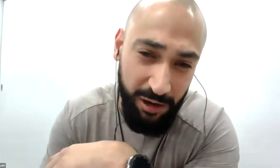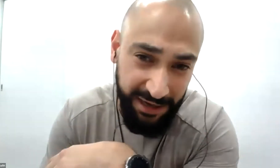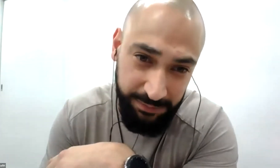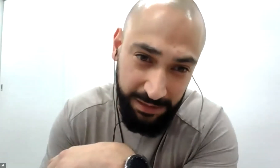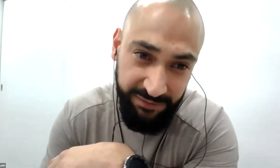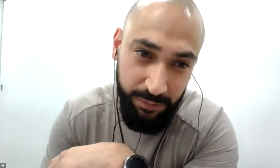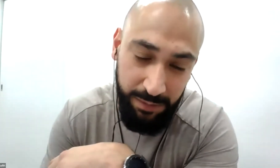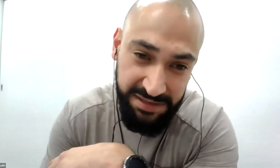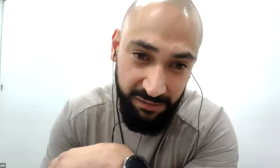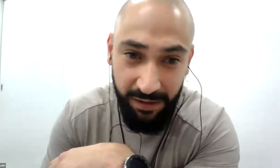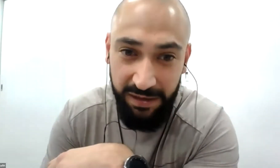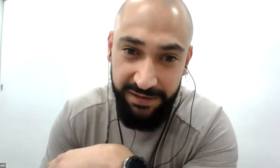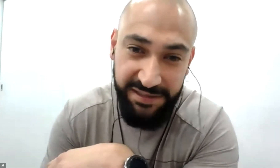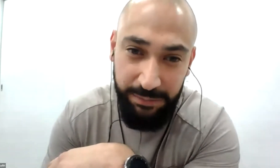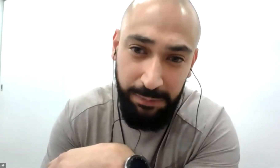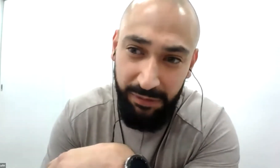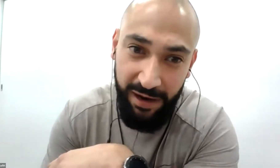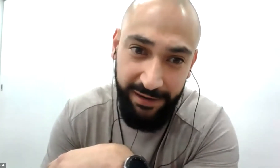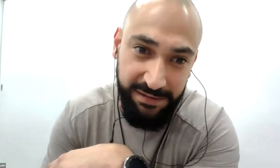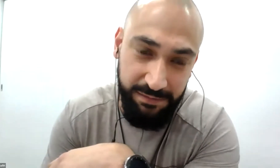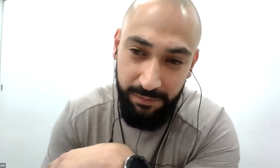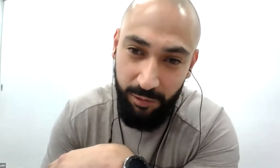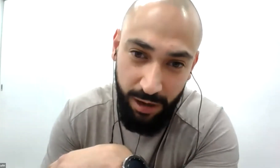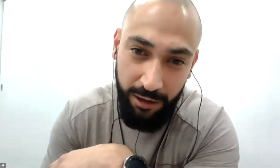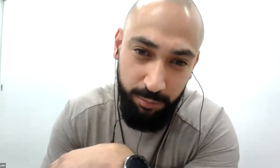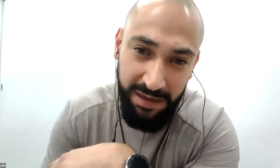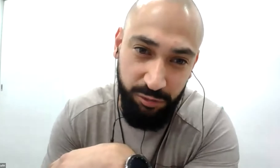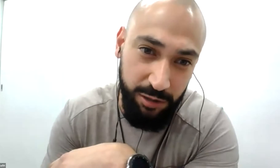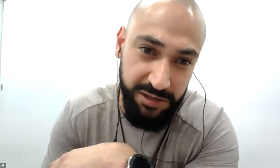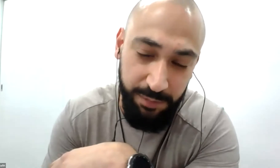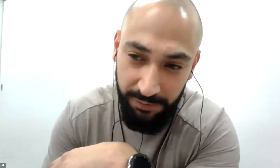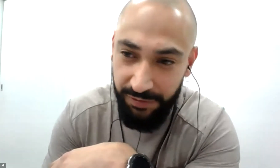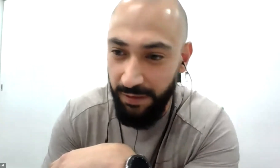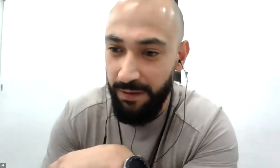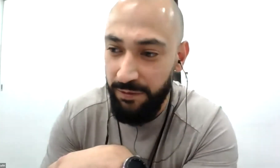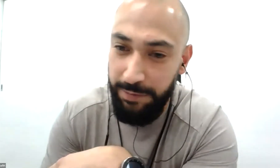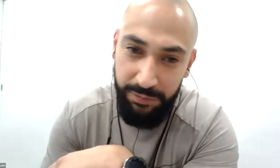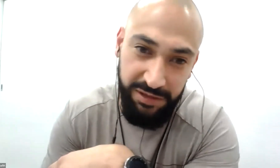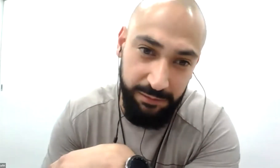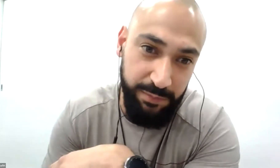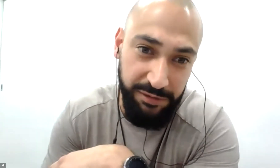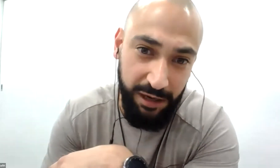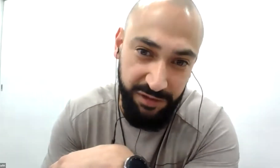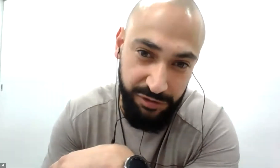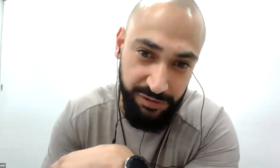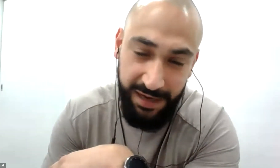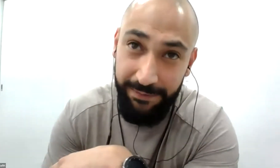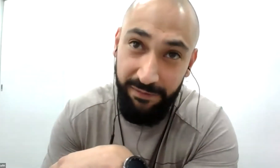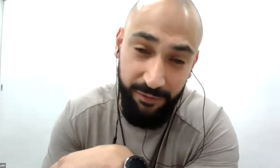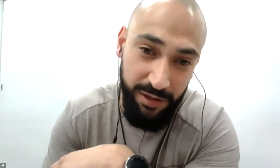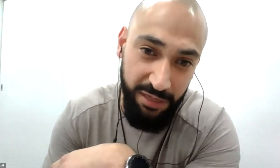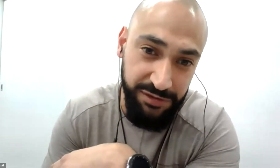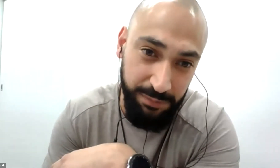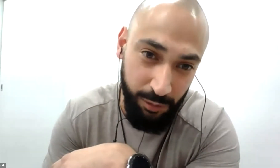service, before they even contacted me, living by myself. Does NEAMI provide much quicker response to people dealing with mental health issues